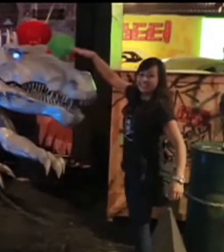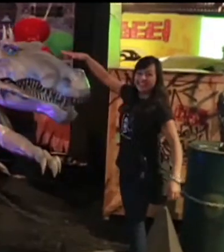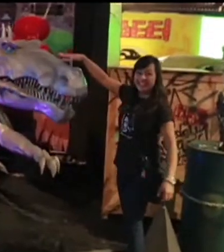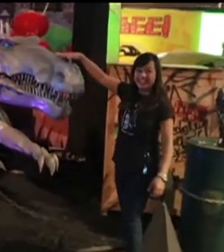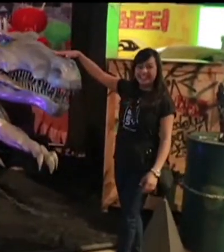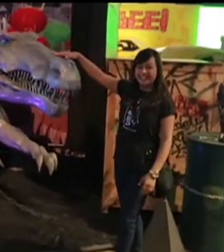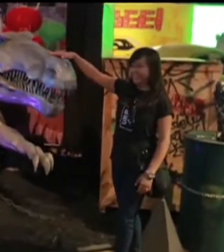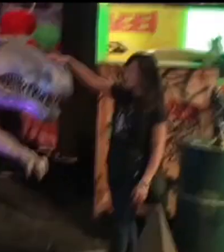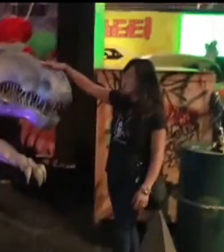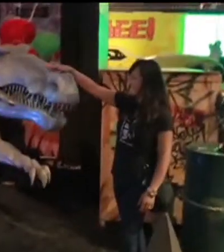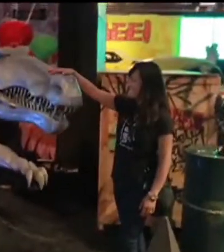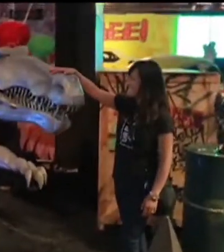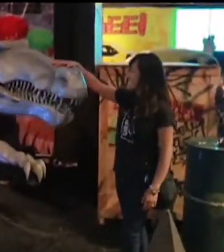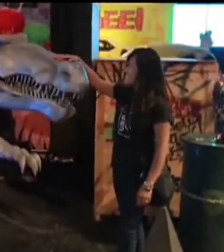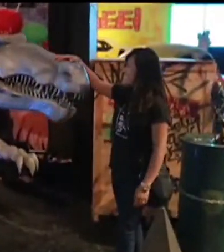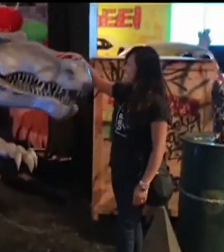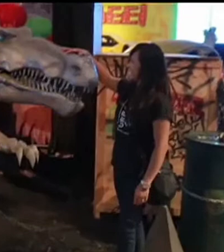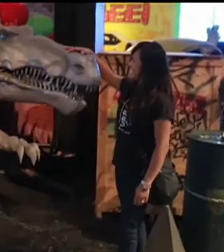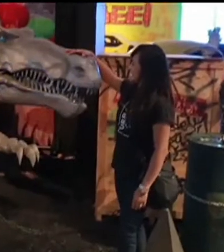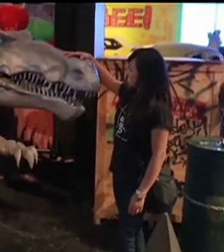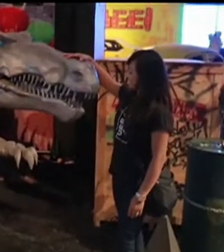Camaro.